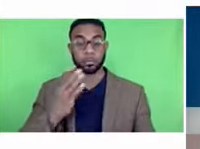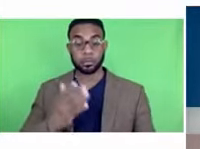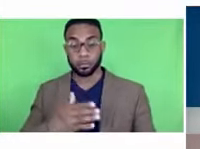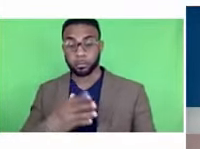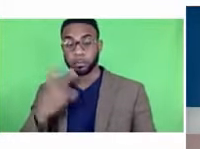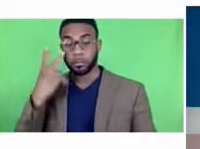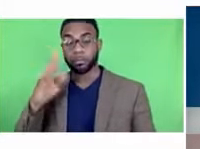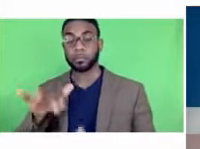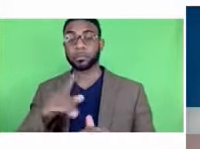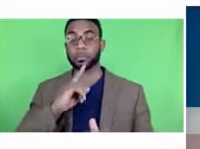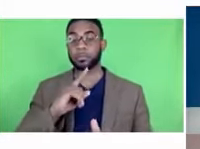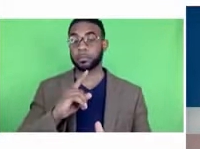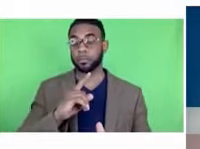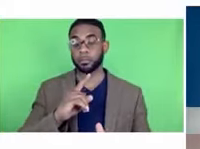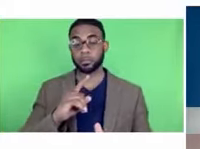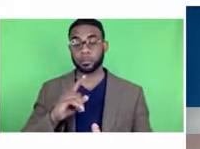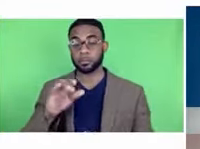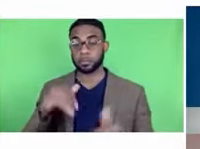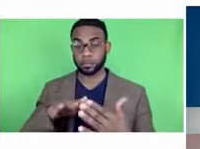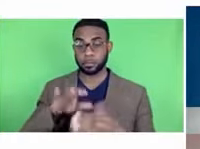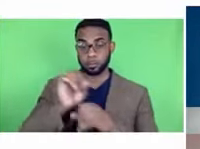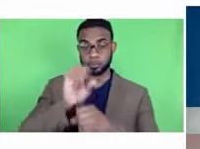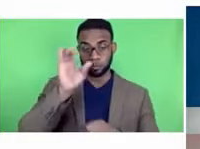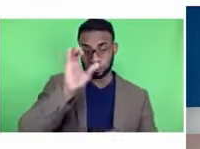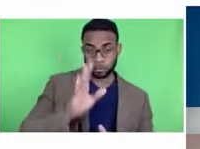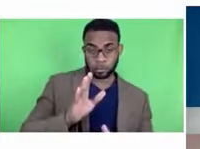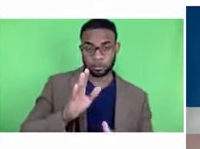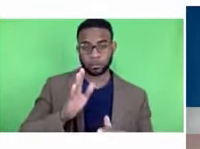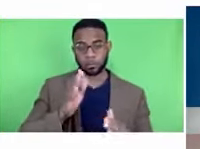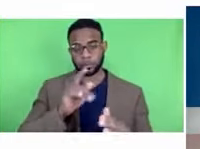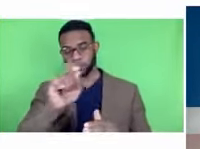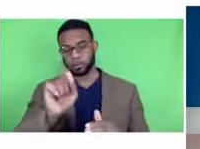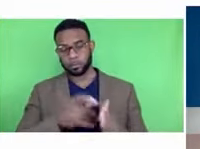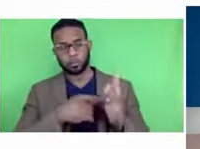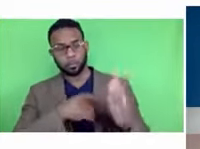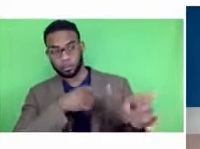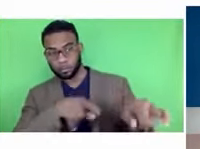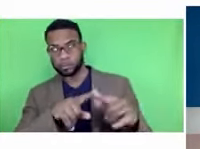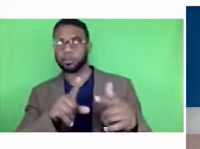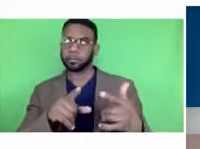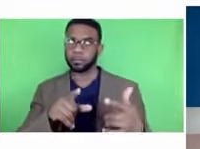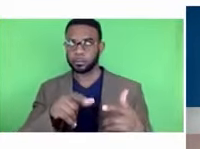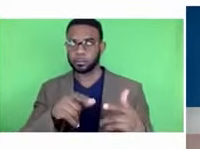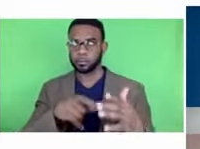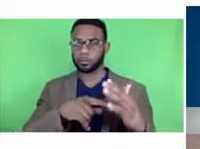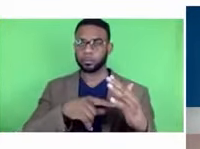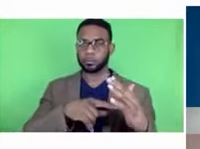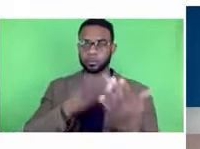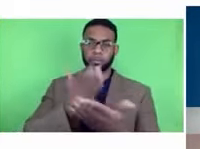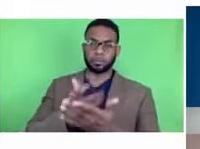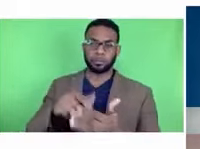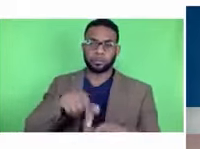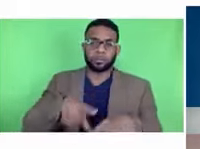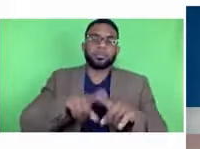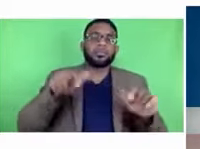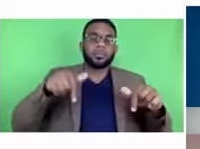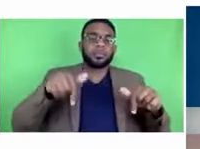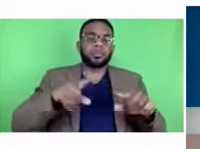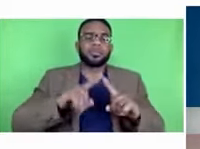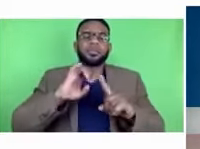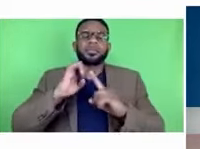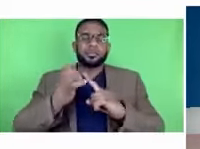how we're approaching job seekers, and therefore it's showing them or articulating to them that this is different. It's a different